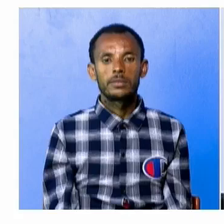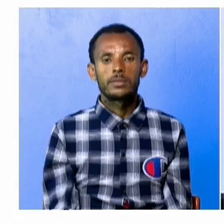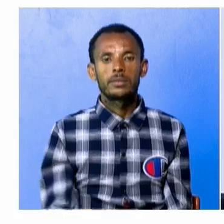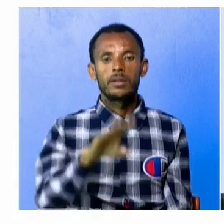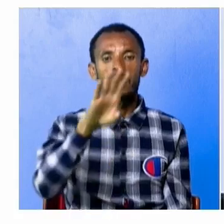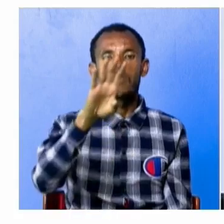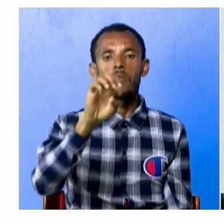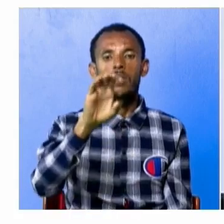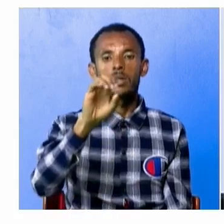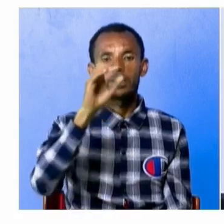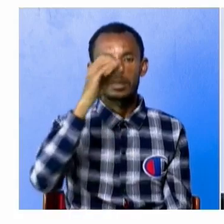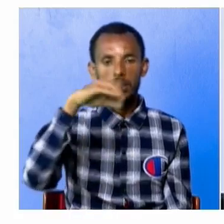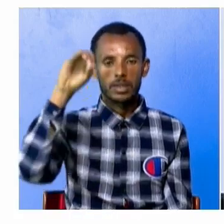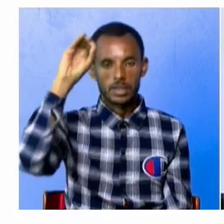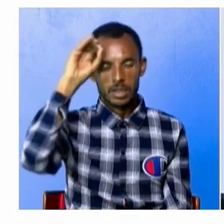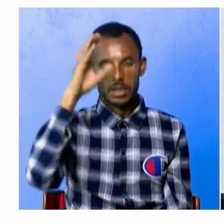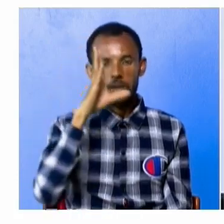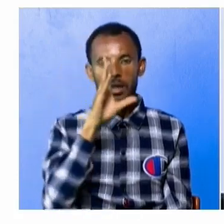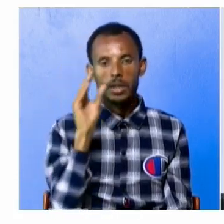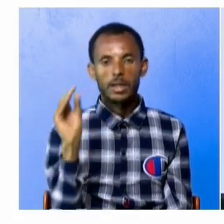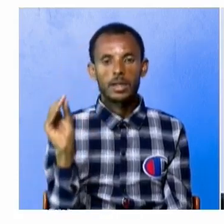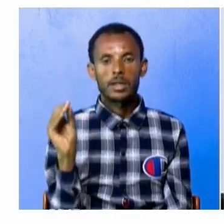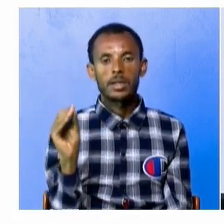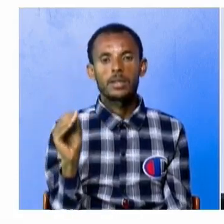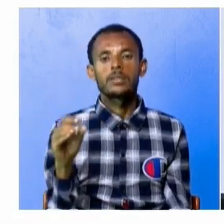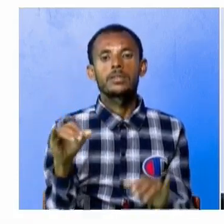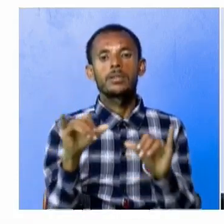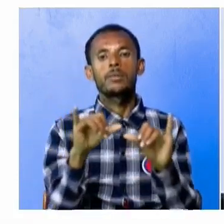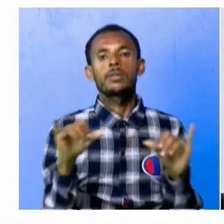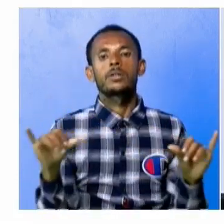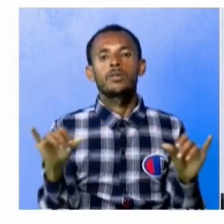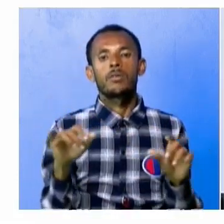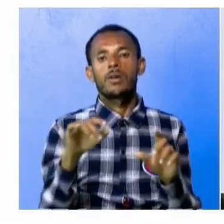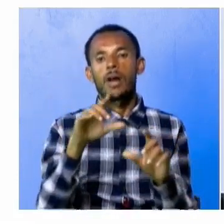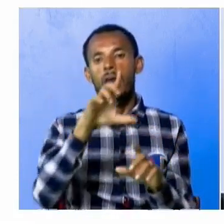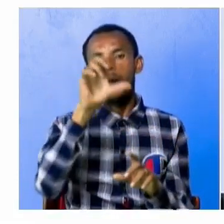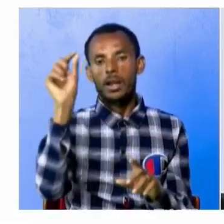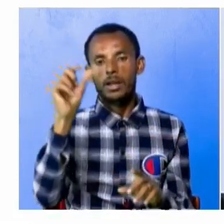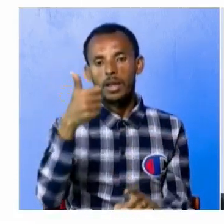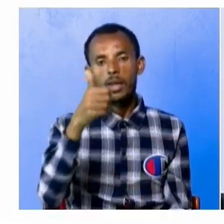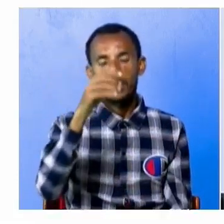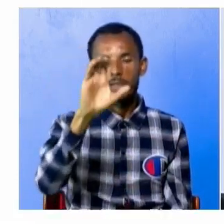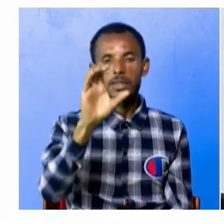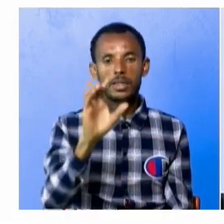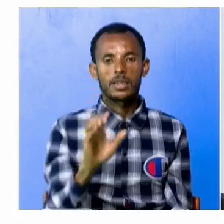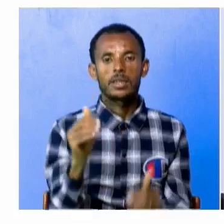40 degree, and the measure of arc AC is